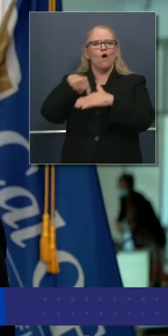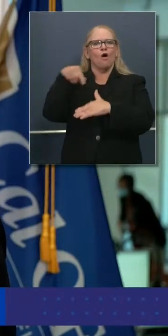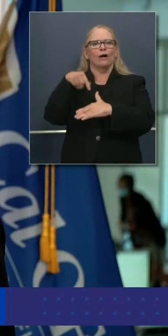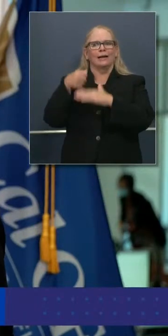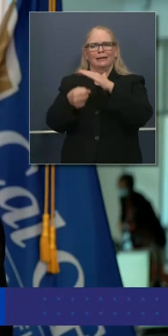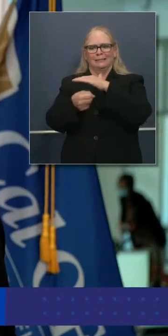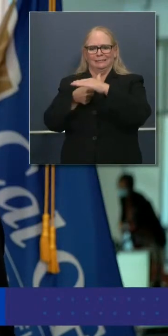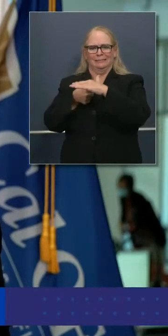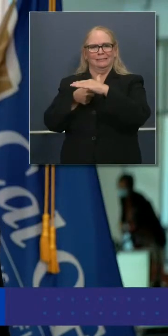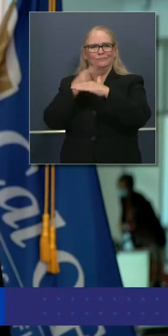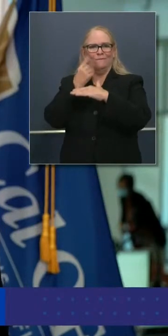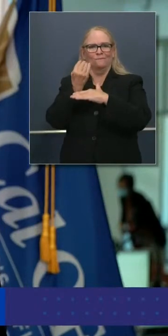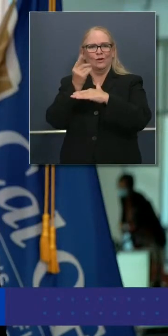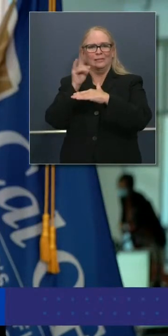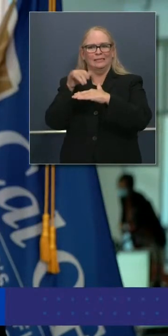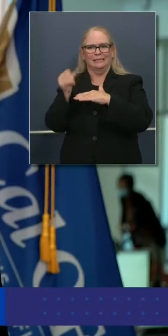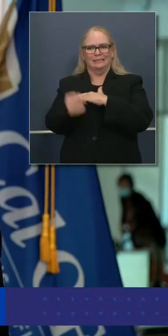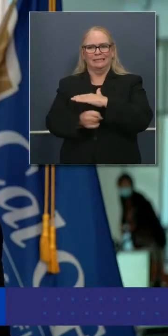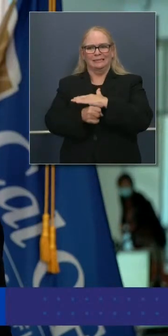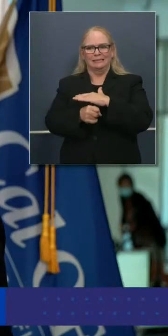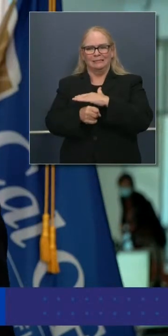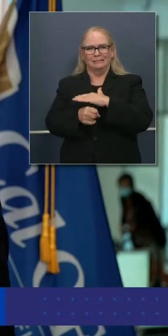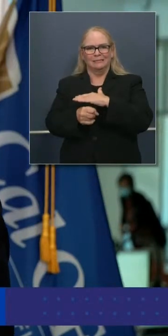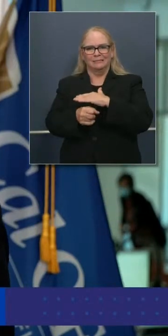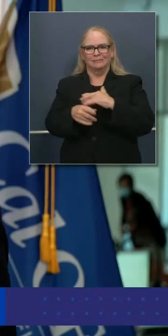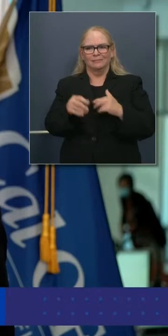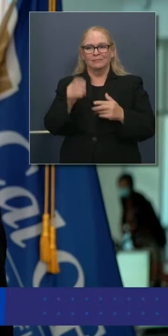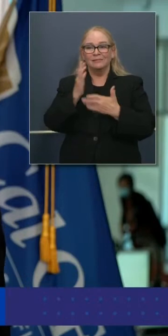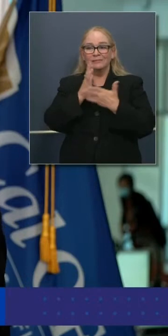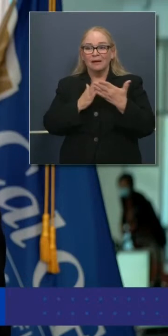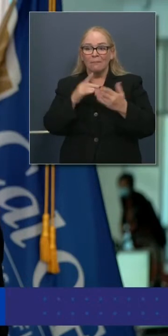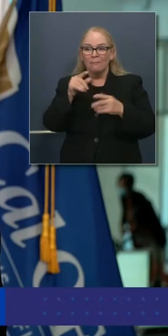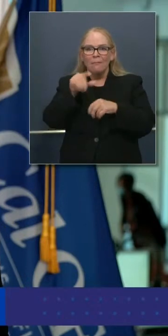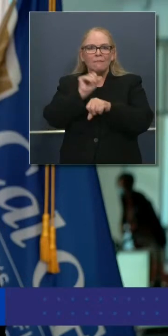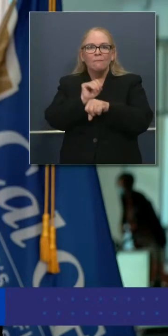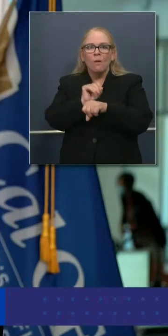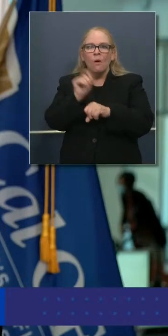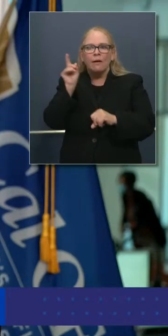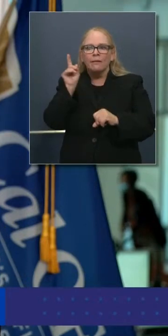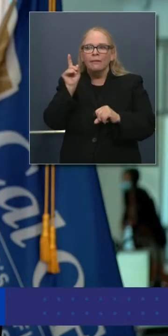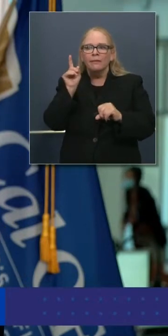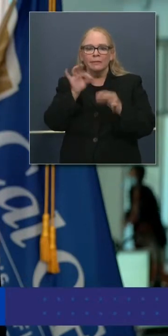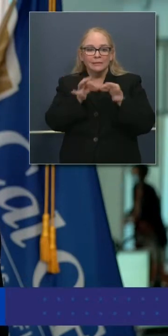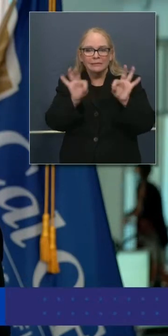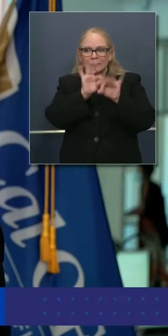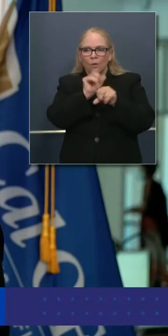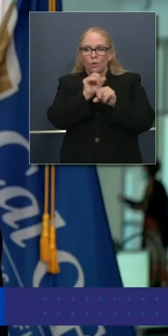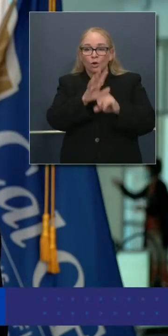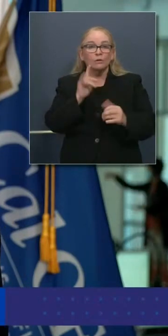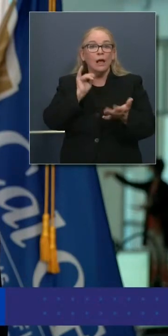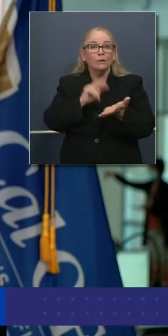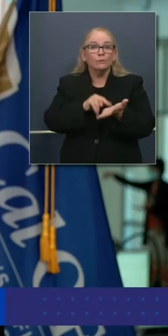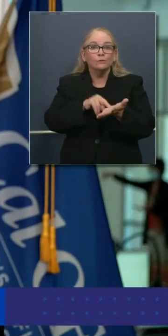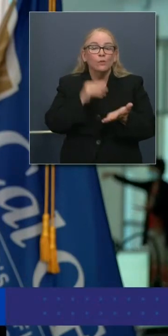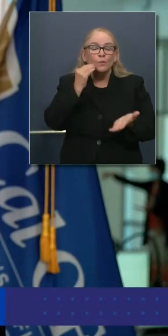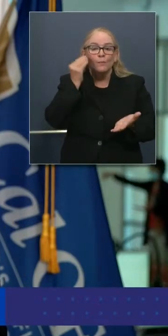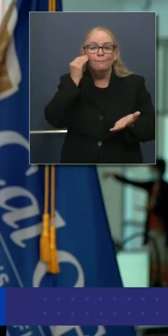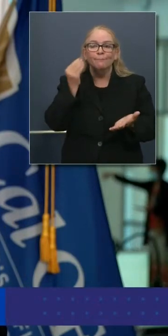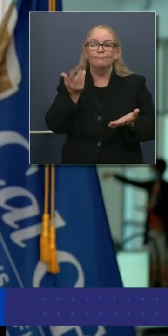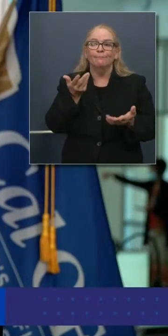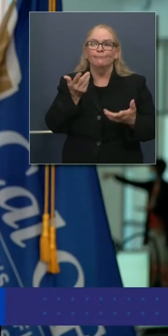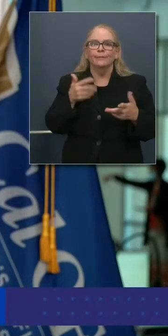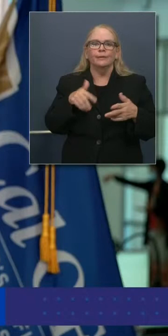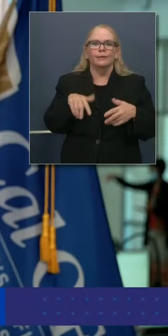some of the different workers and workplaces in our state, whether those are in skilled nursing facilities or other places that are